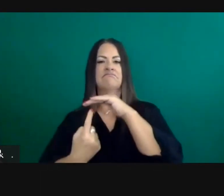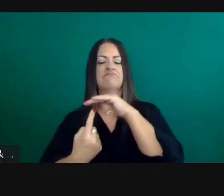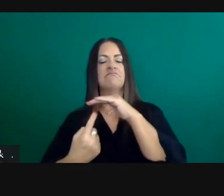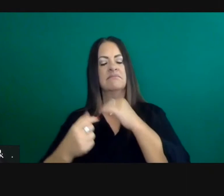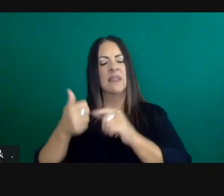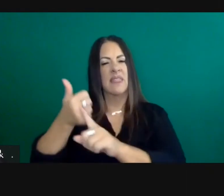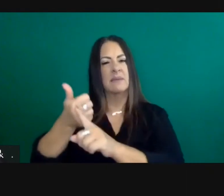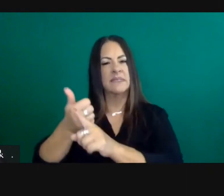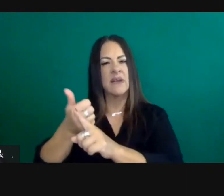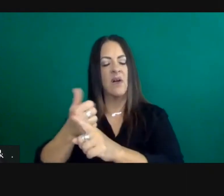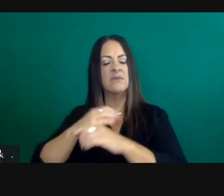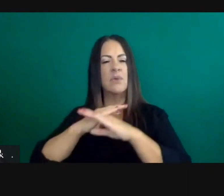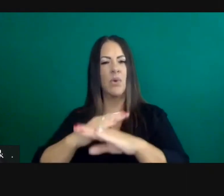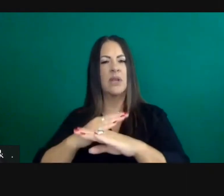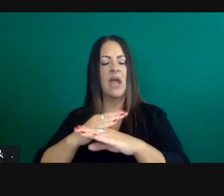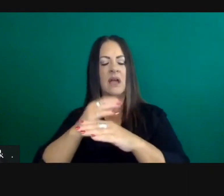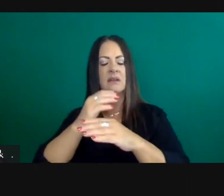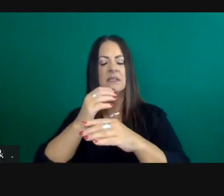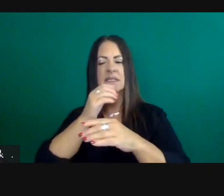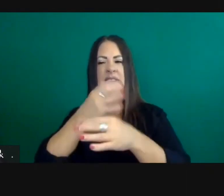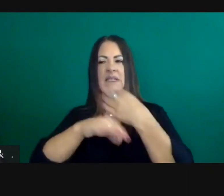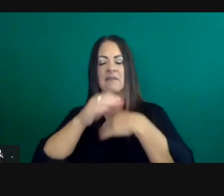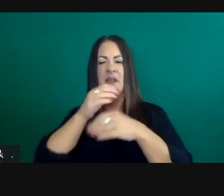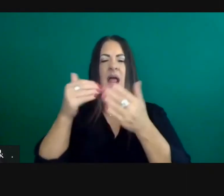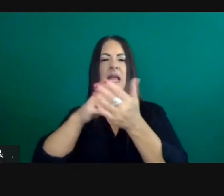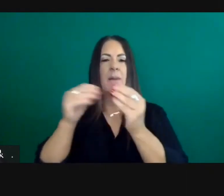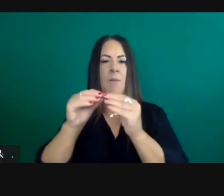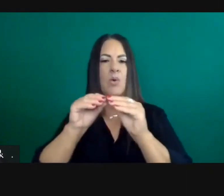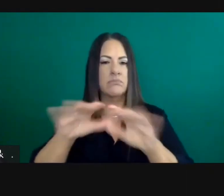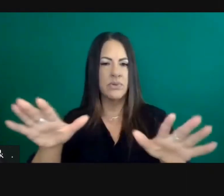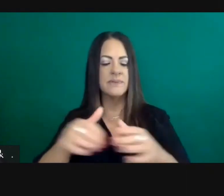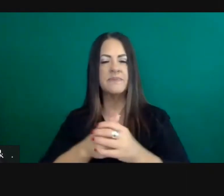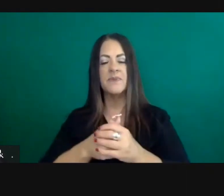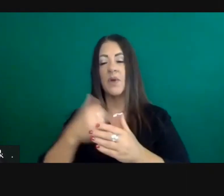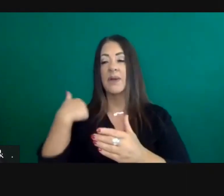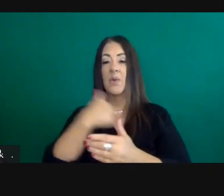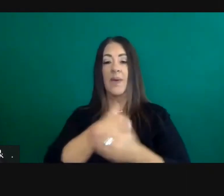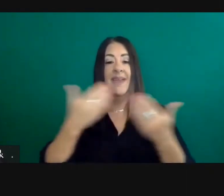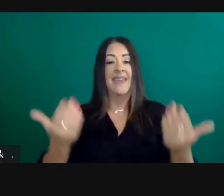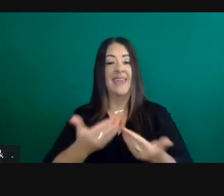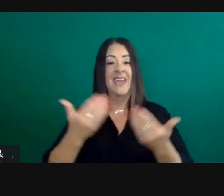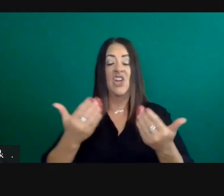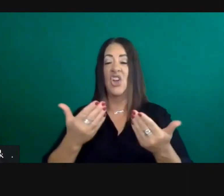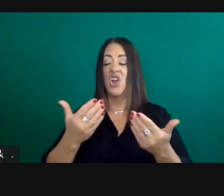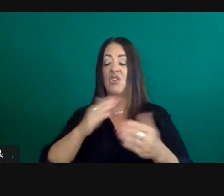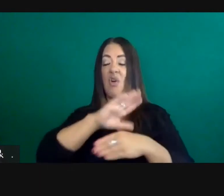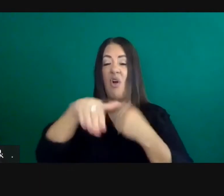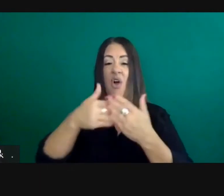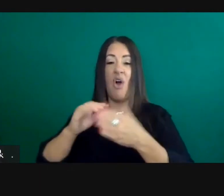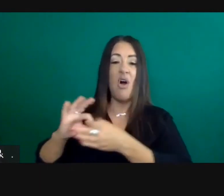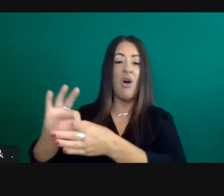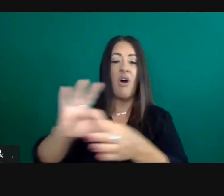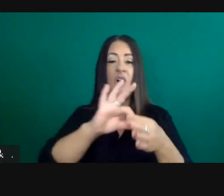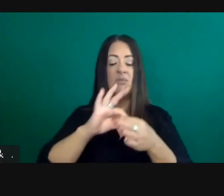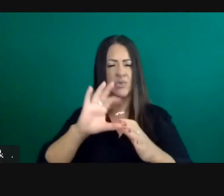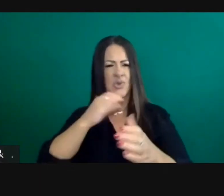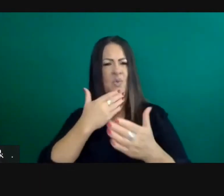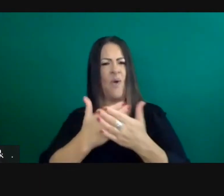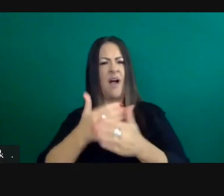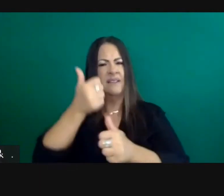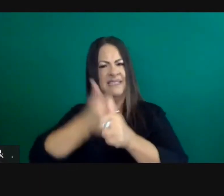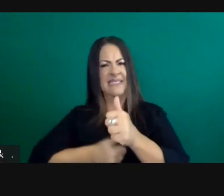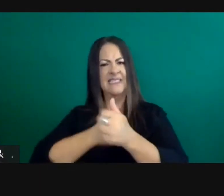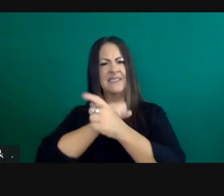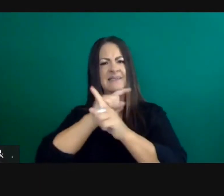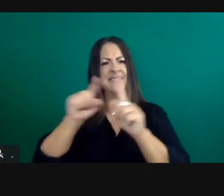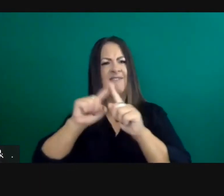sense that it's all of California working together here, really have started to blossom in some of our communities across the